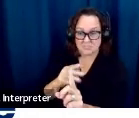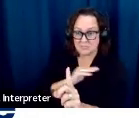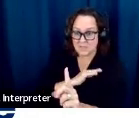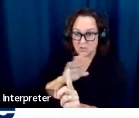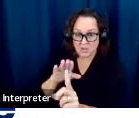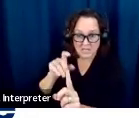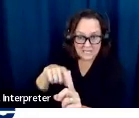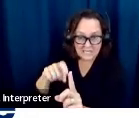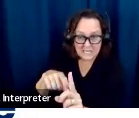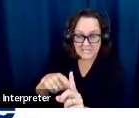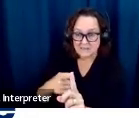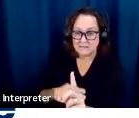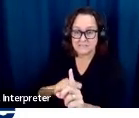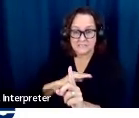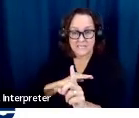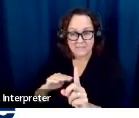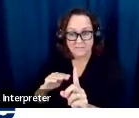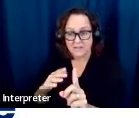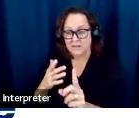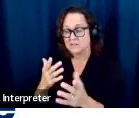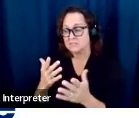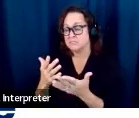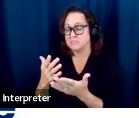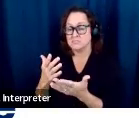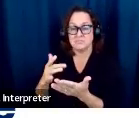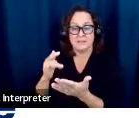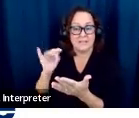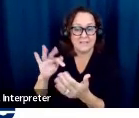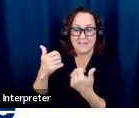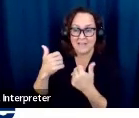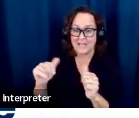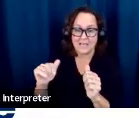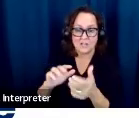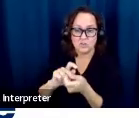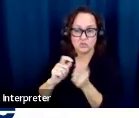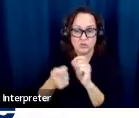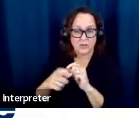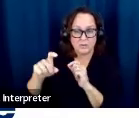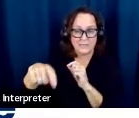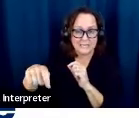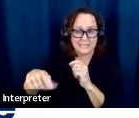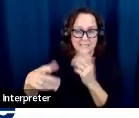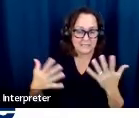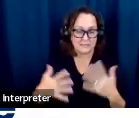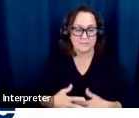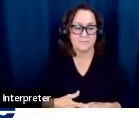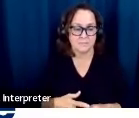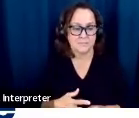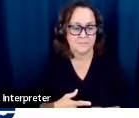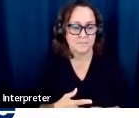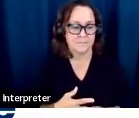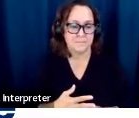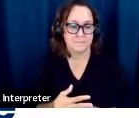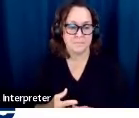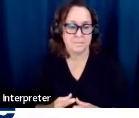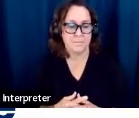their needs, if they're satisfied with their service providers, and if any updates are needed to their person-centered service plans.